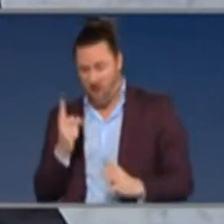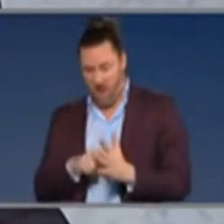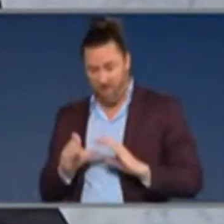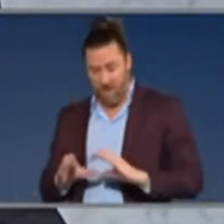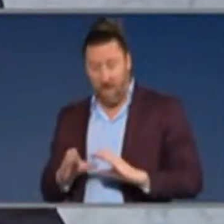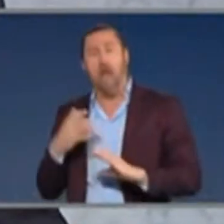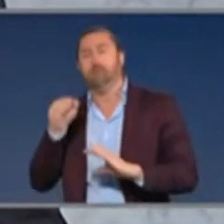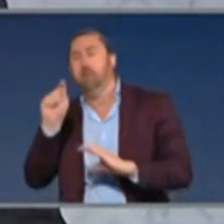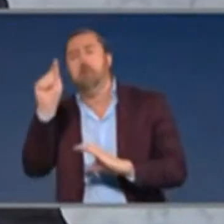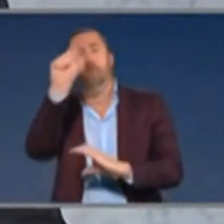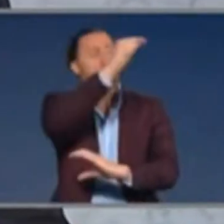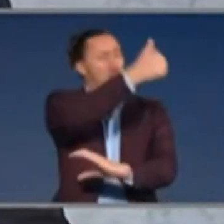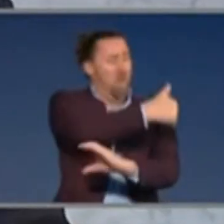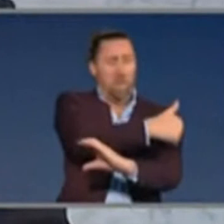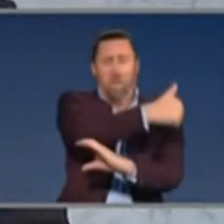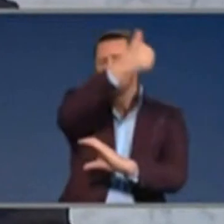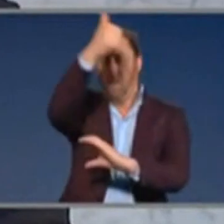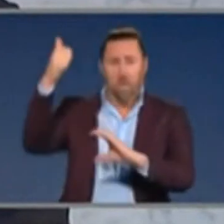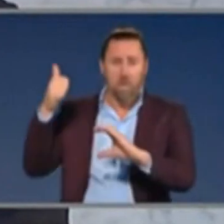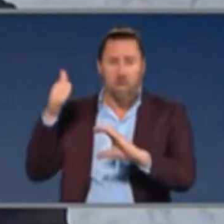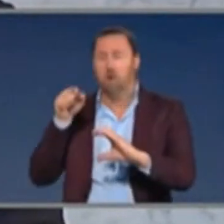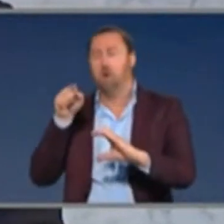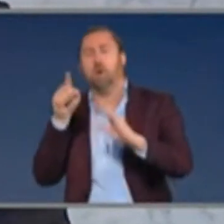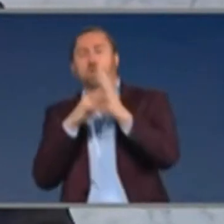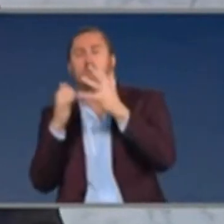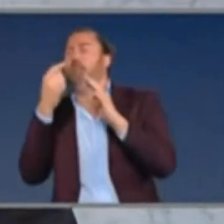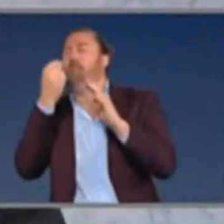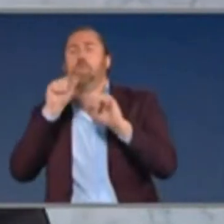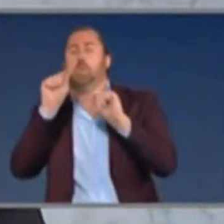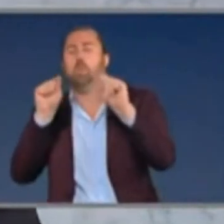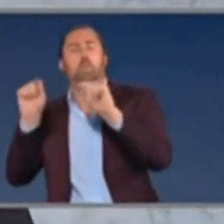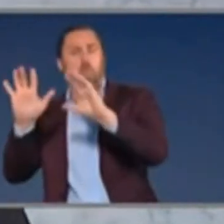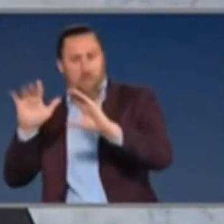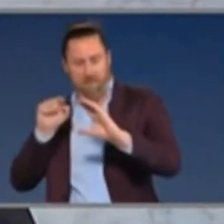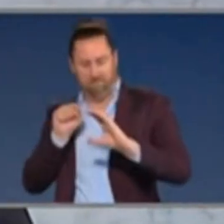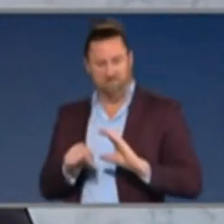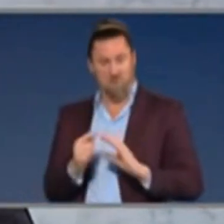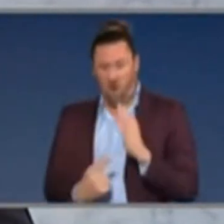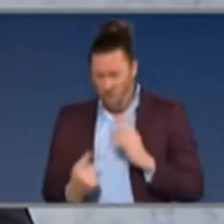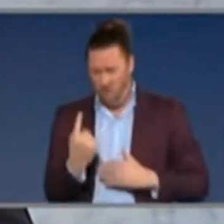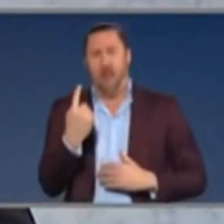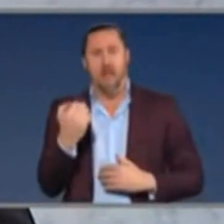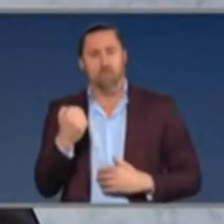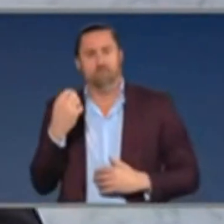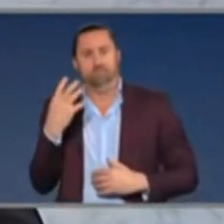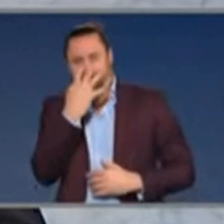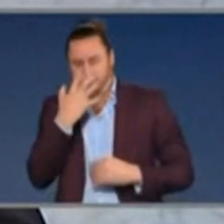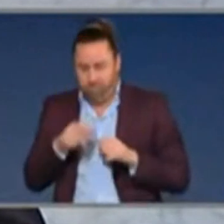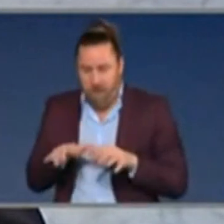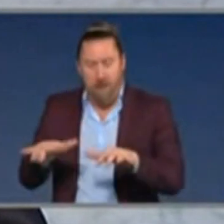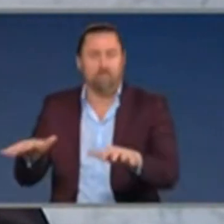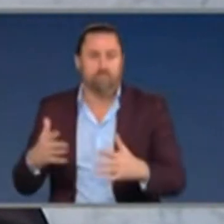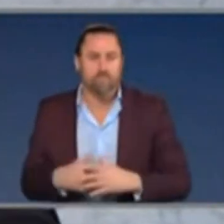goal, with a few notable but very small exceptions. And I'm quite confident that the measures that are